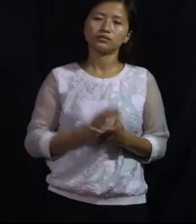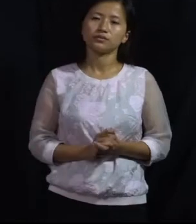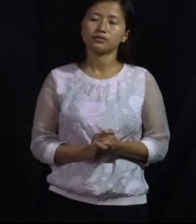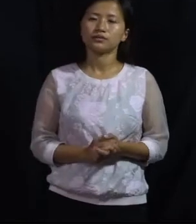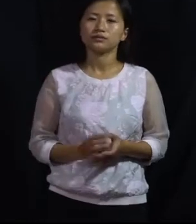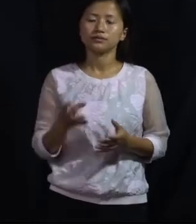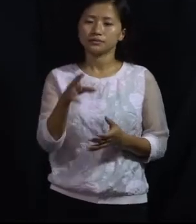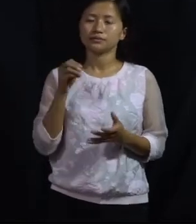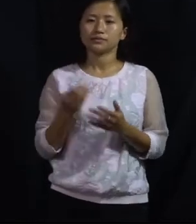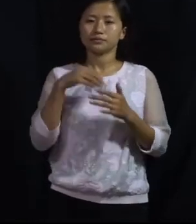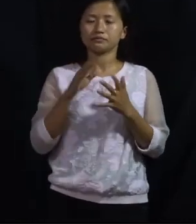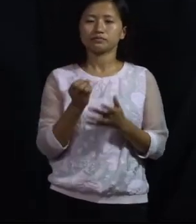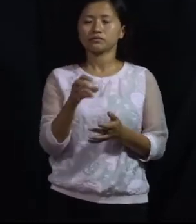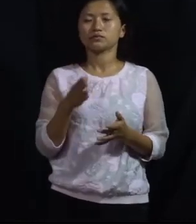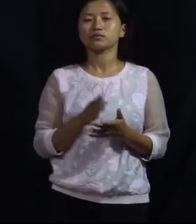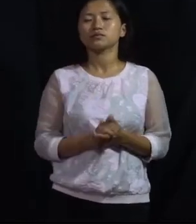not received.